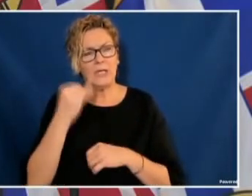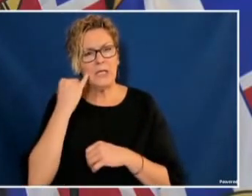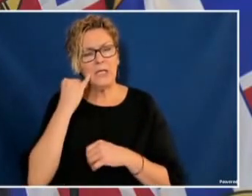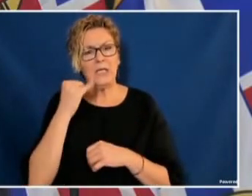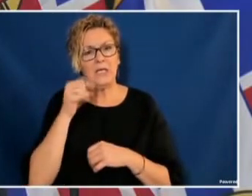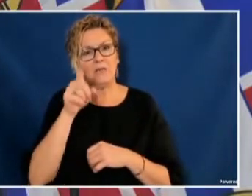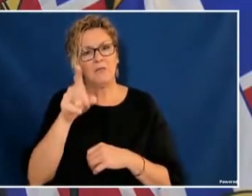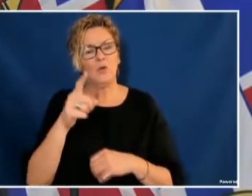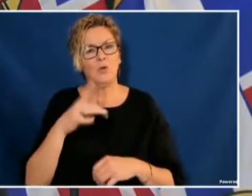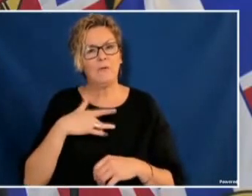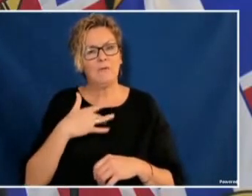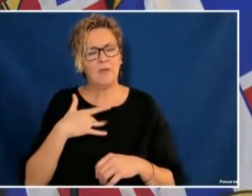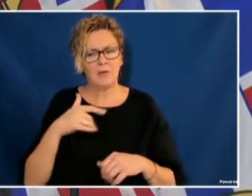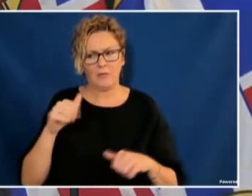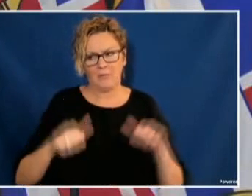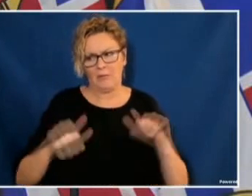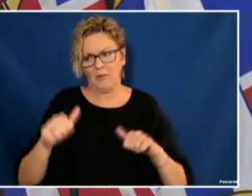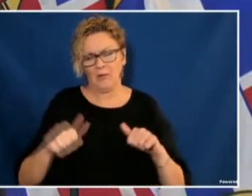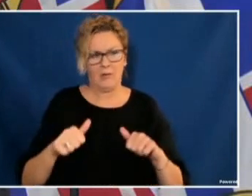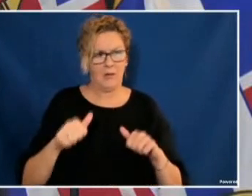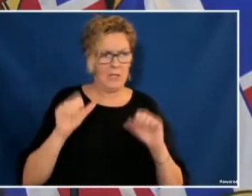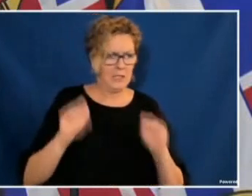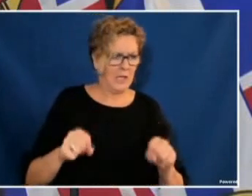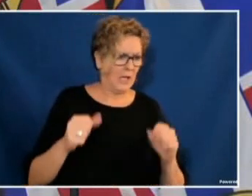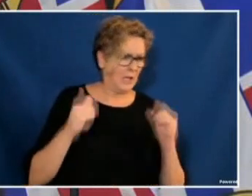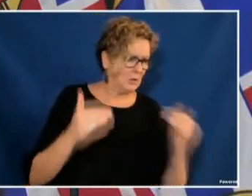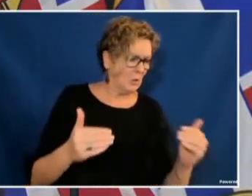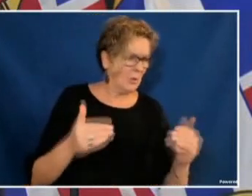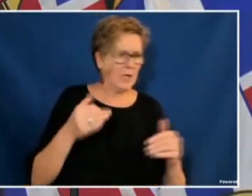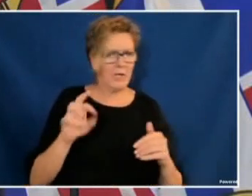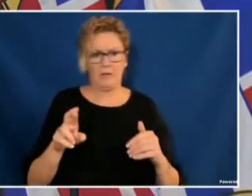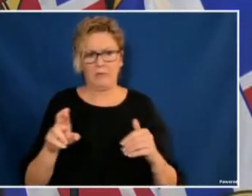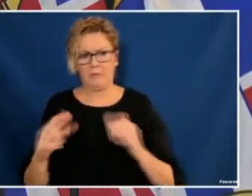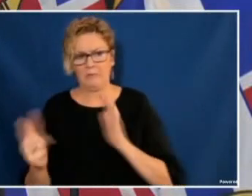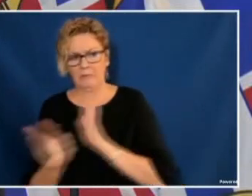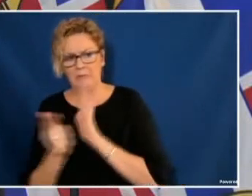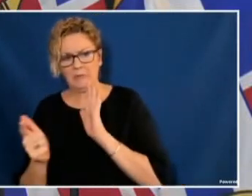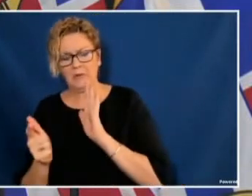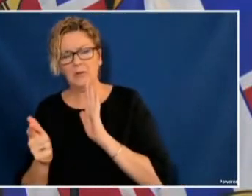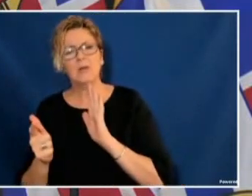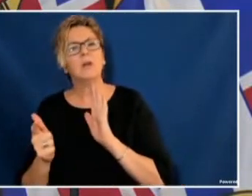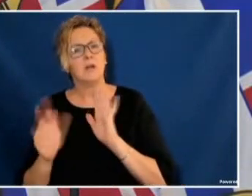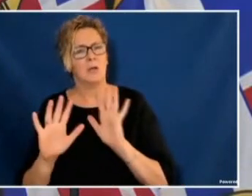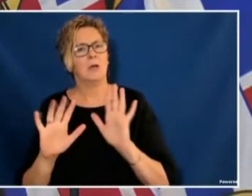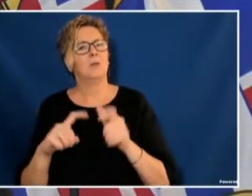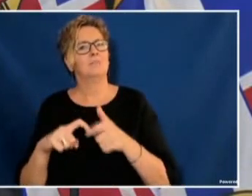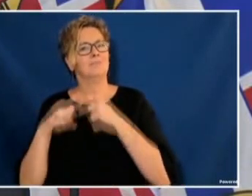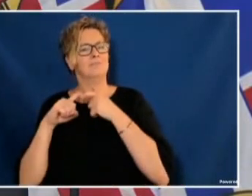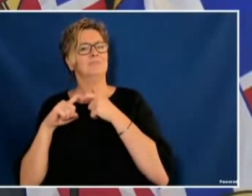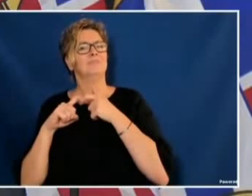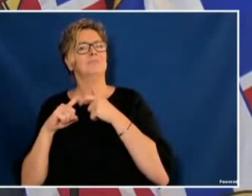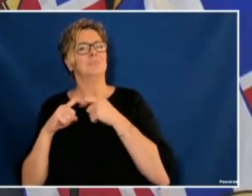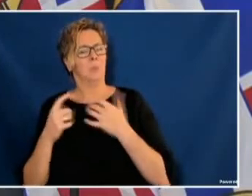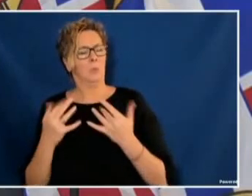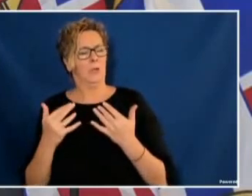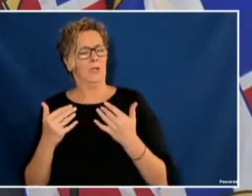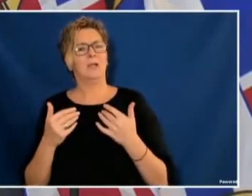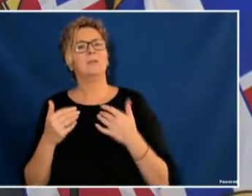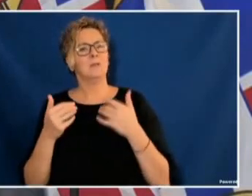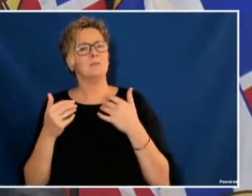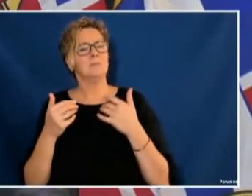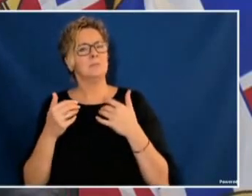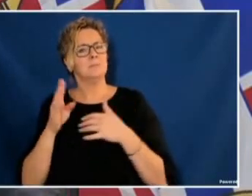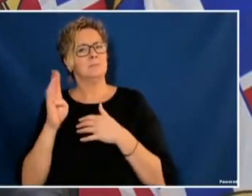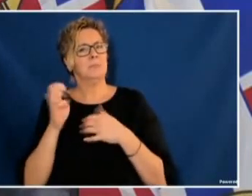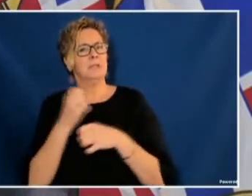in my weekend, my observation is that people in BC were extraordinary this weekend, and I can